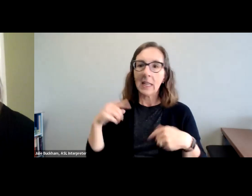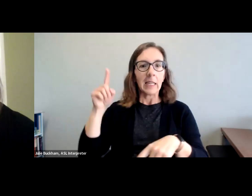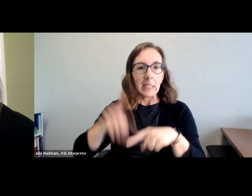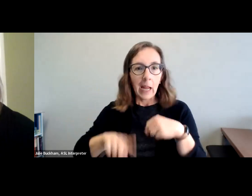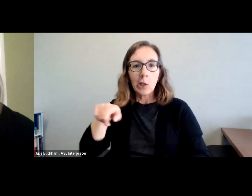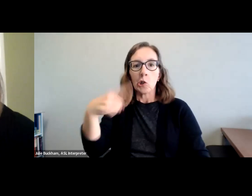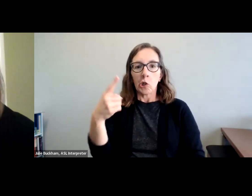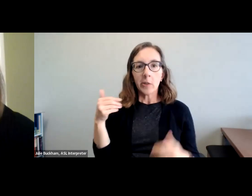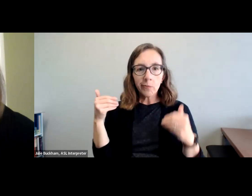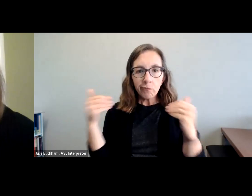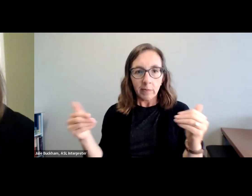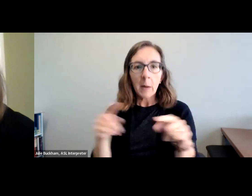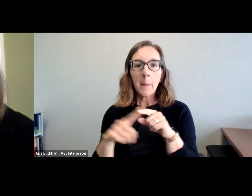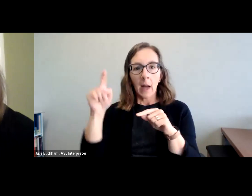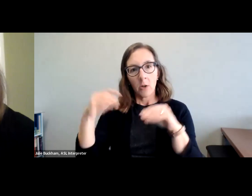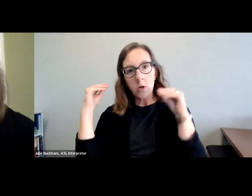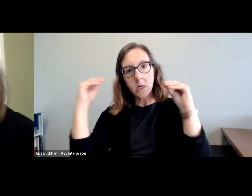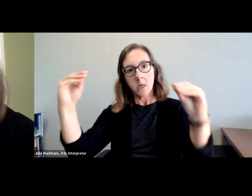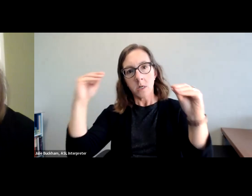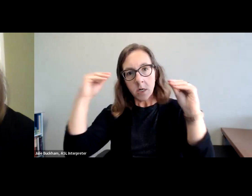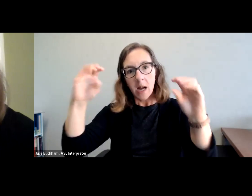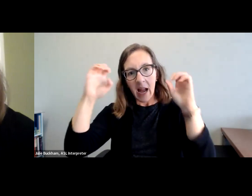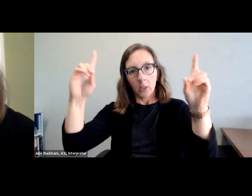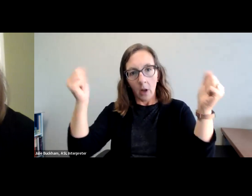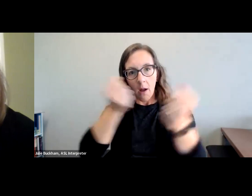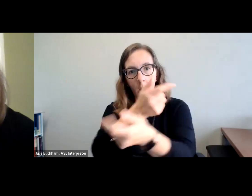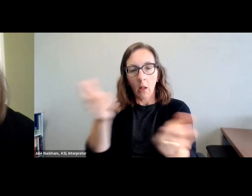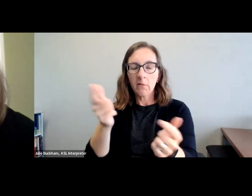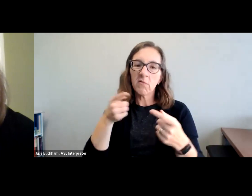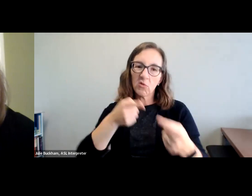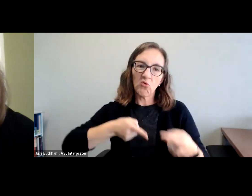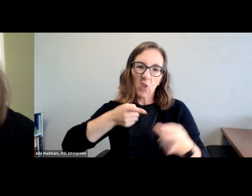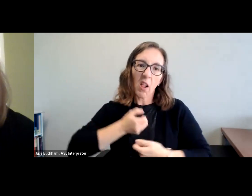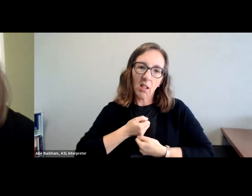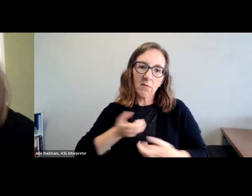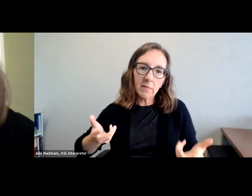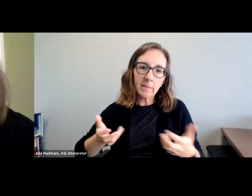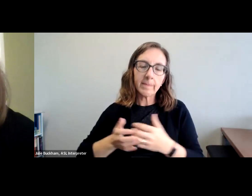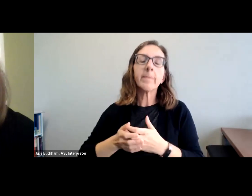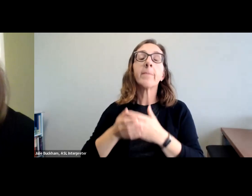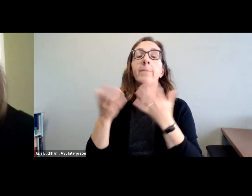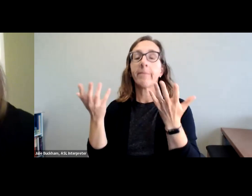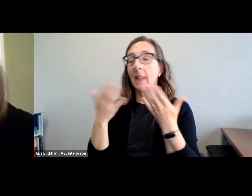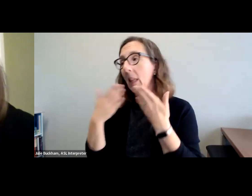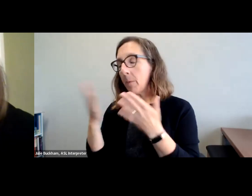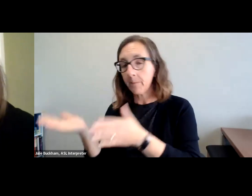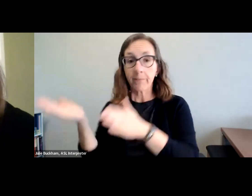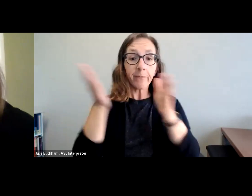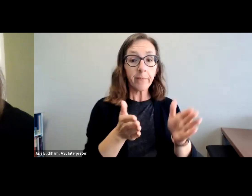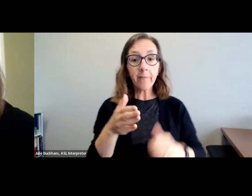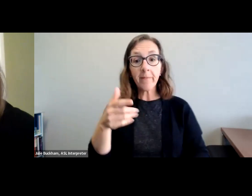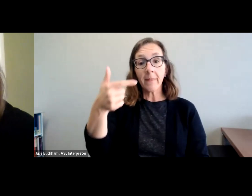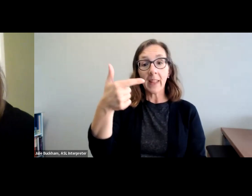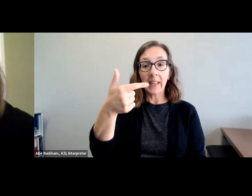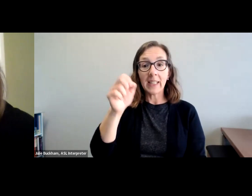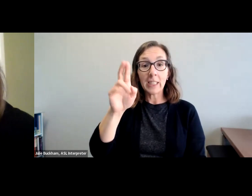and fight for the thing is always a struggle. I want us to turn to Gerry now. Gerry has been one of my teachers and